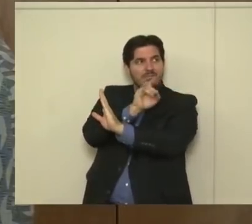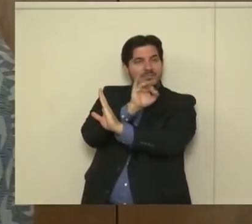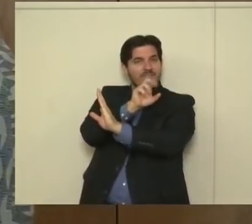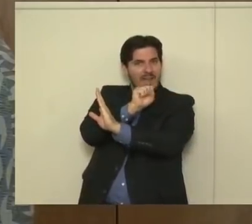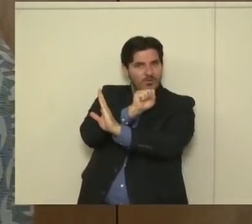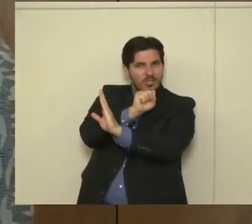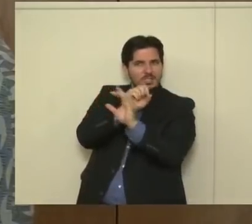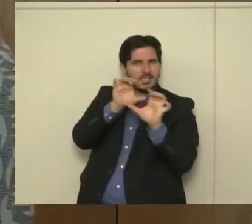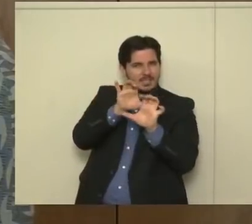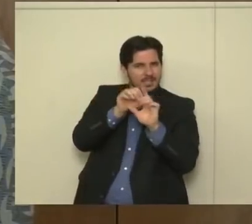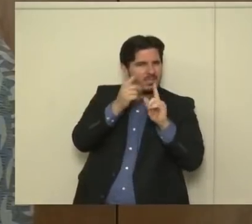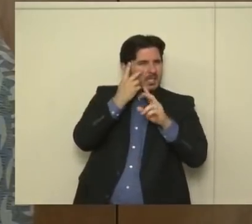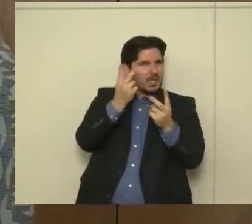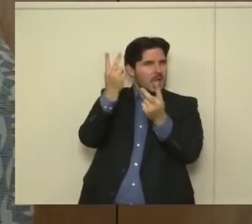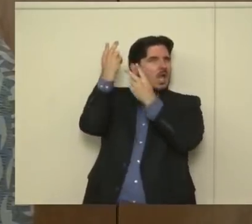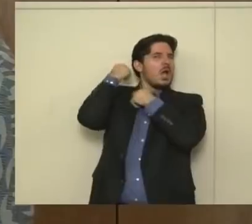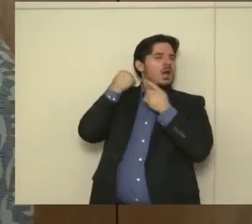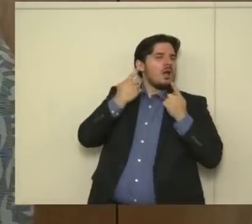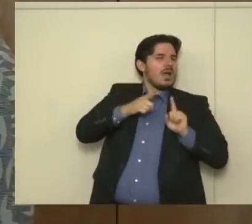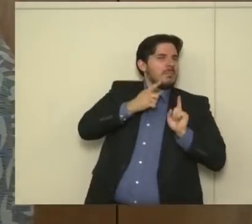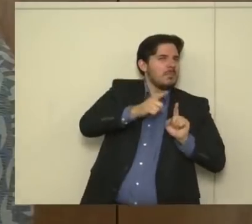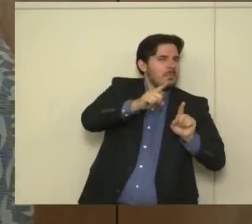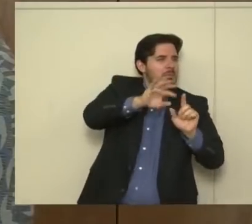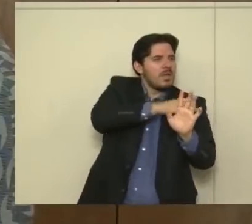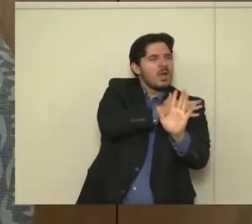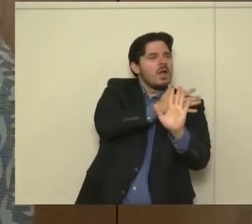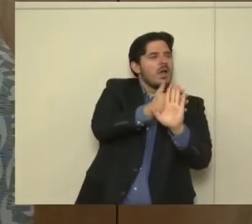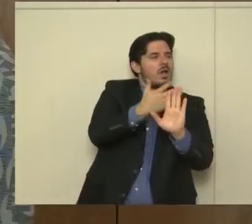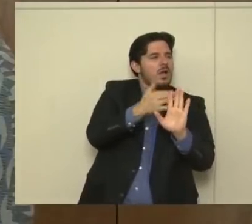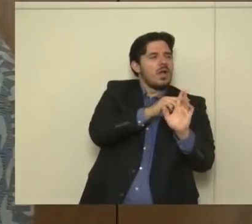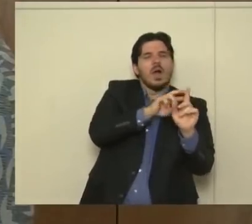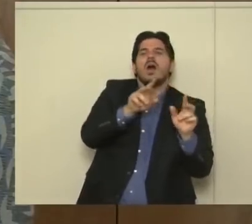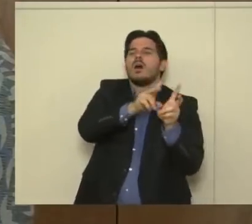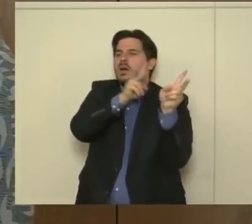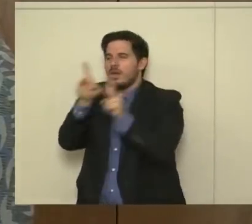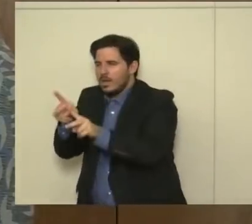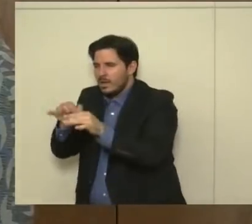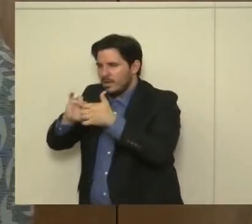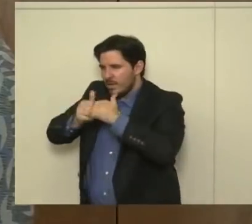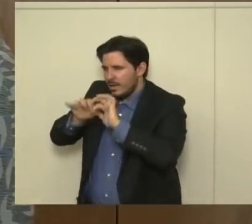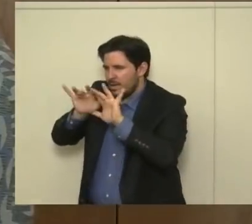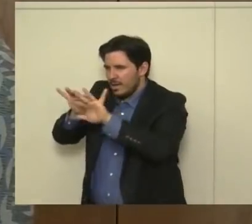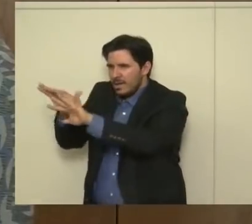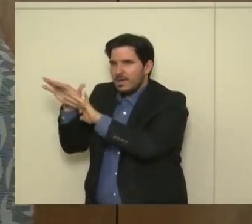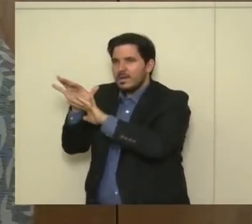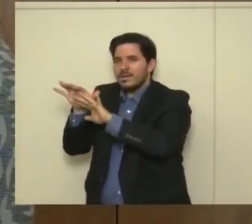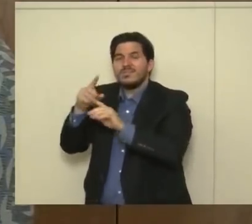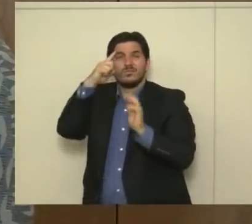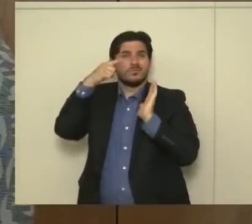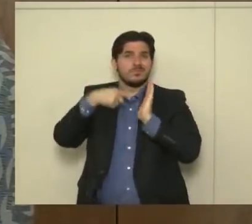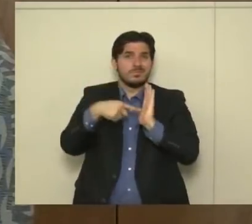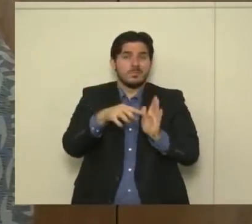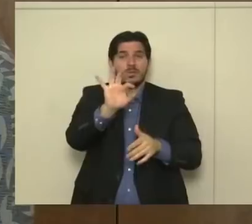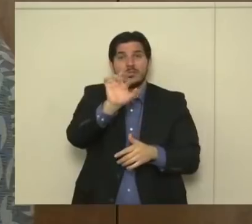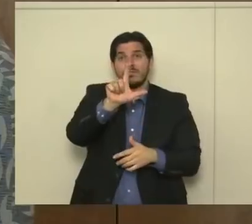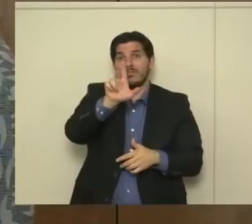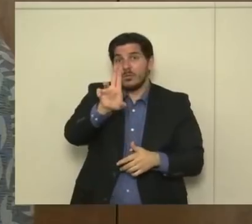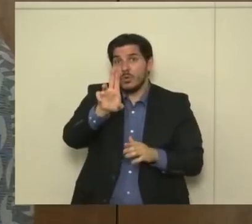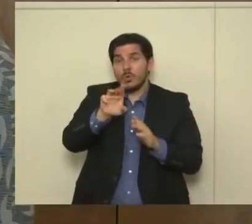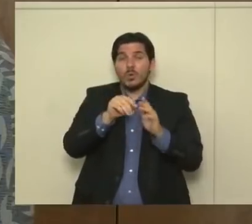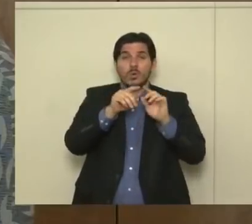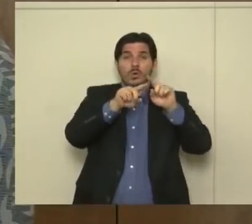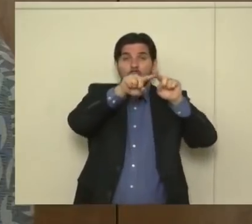so we're learning about it as we go, but they use that flu modeling as predictive behavior and